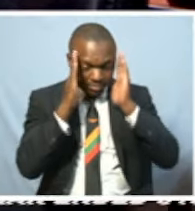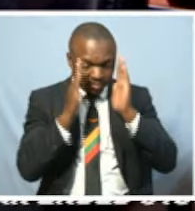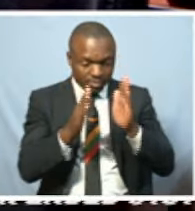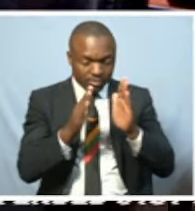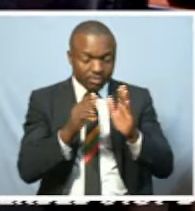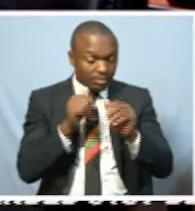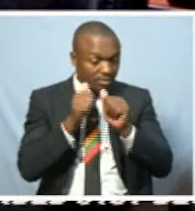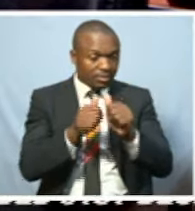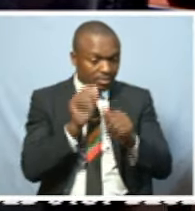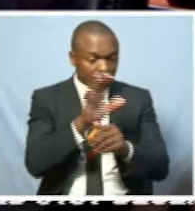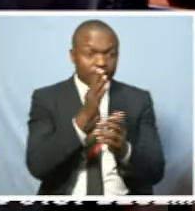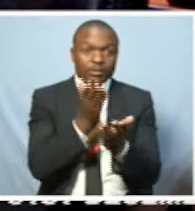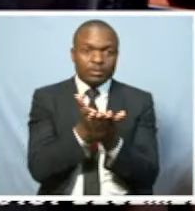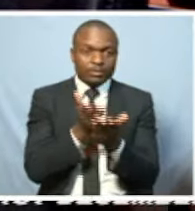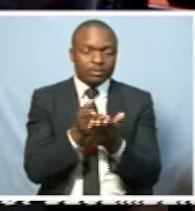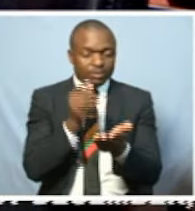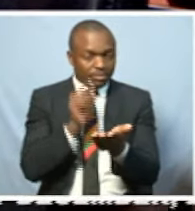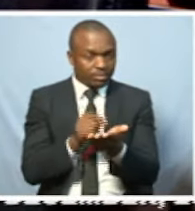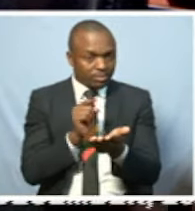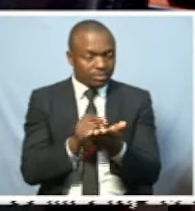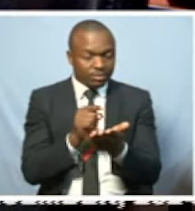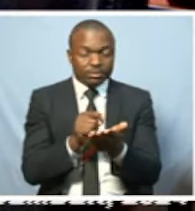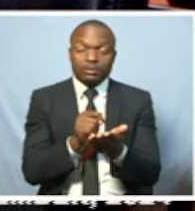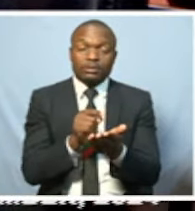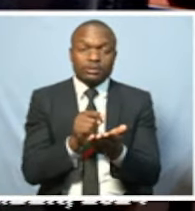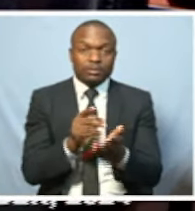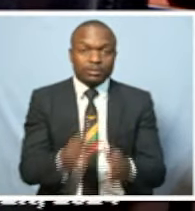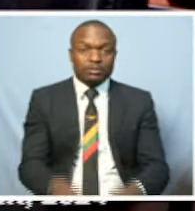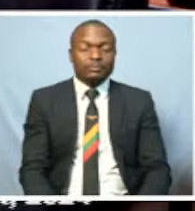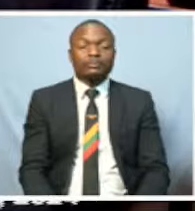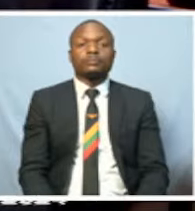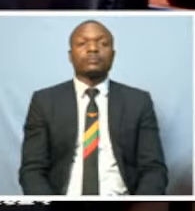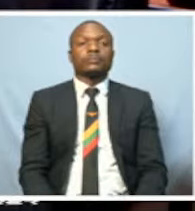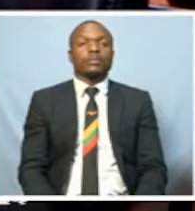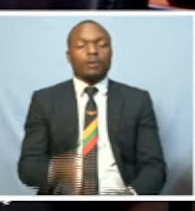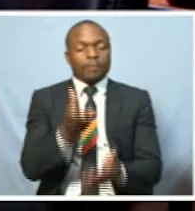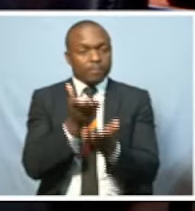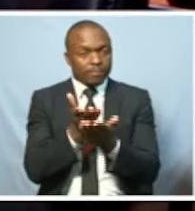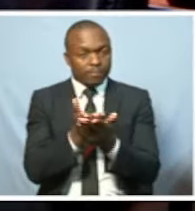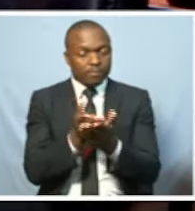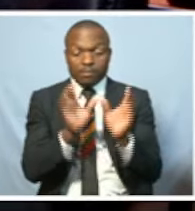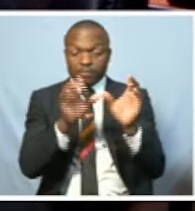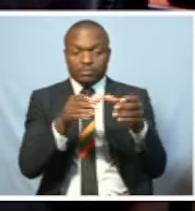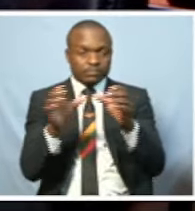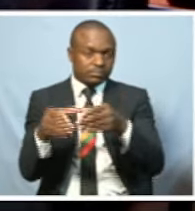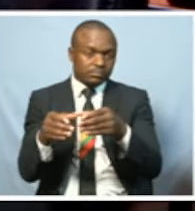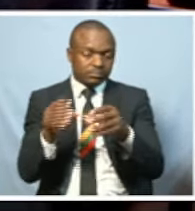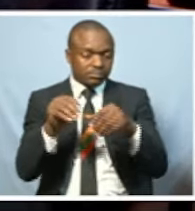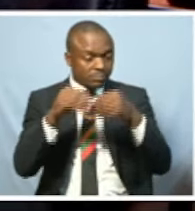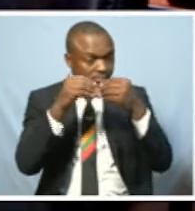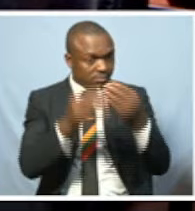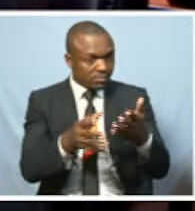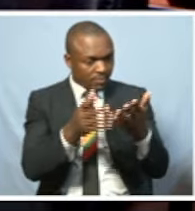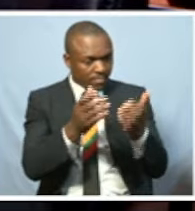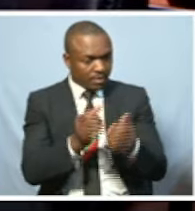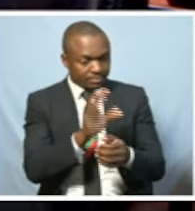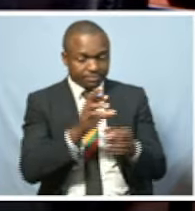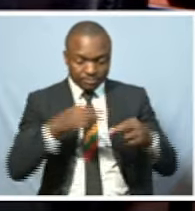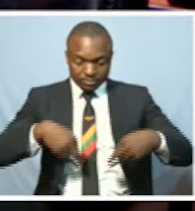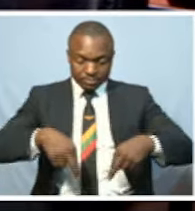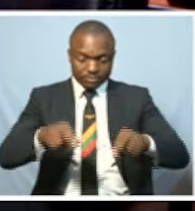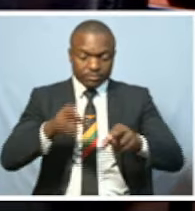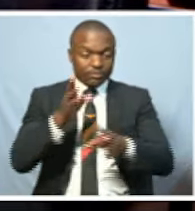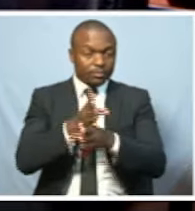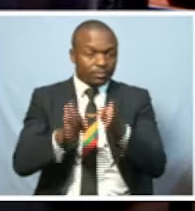their requests, because these were, Chair, the requests from the communities that they wanted their roads done,